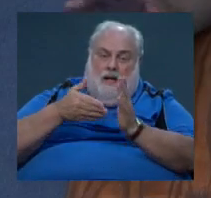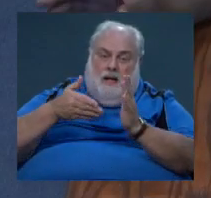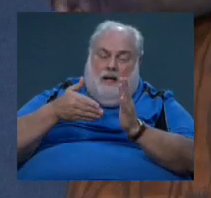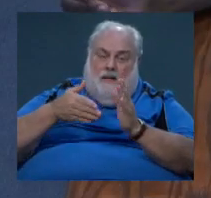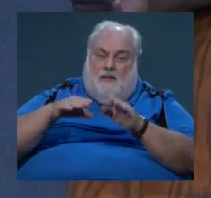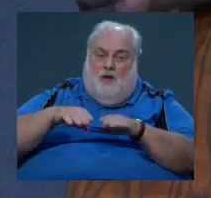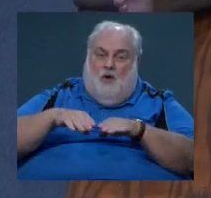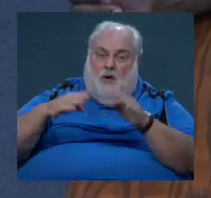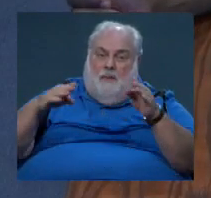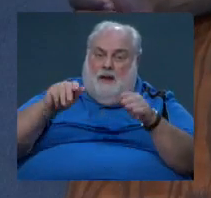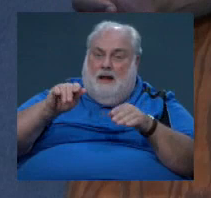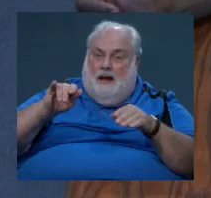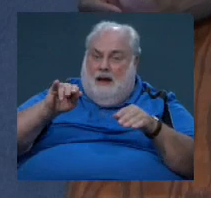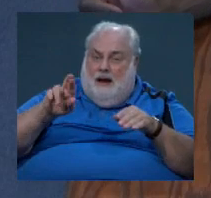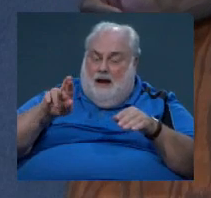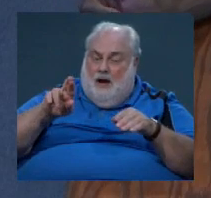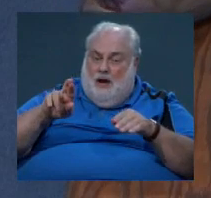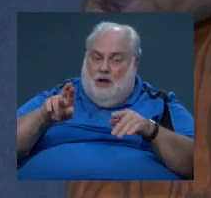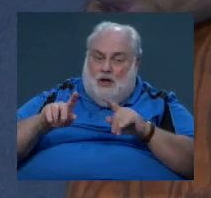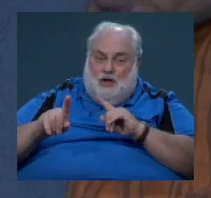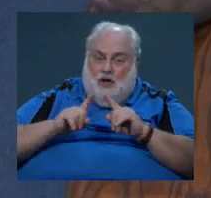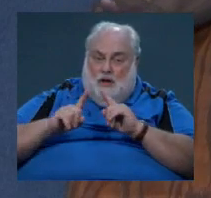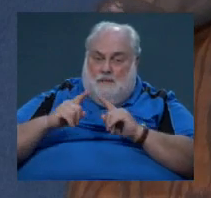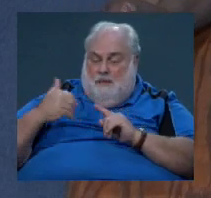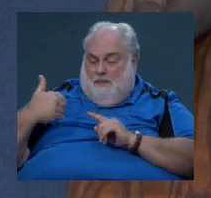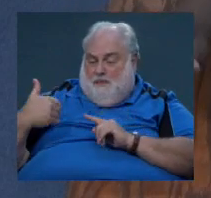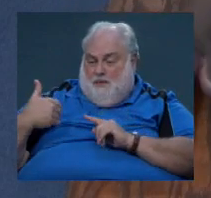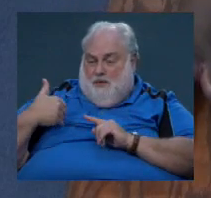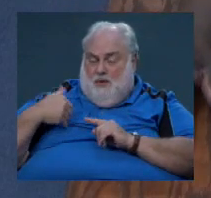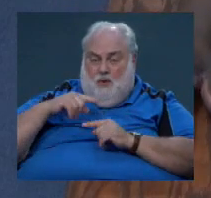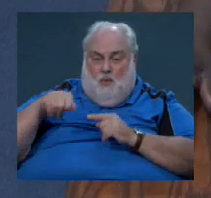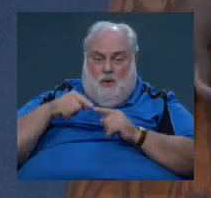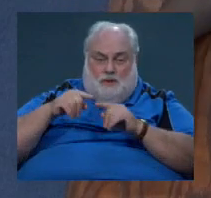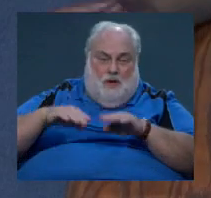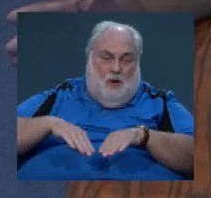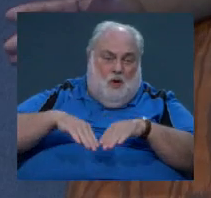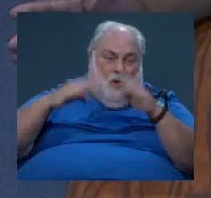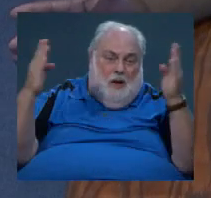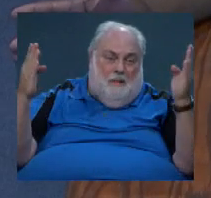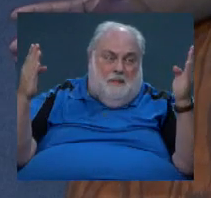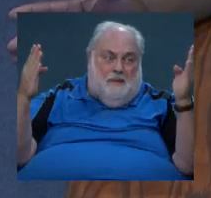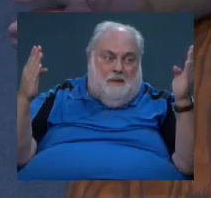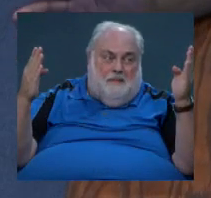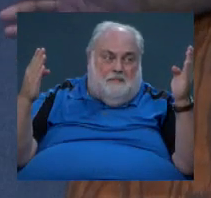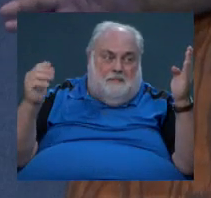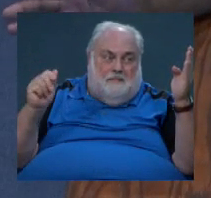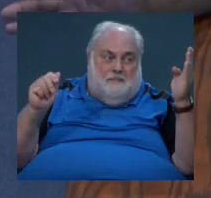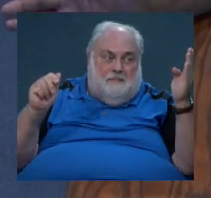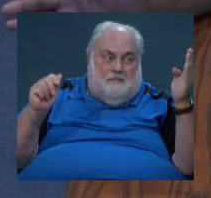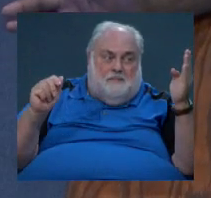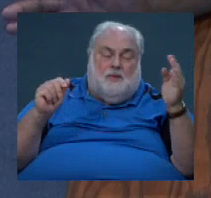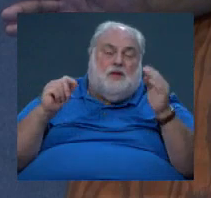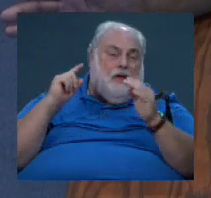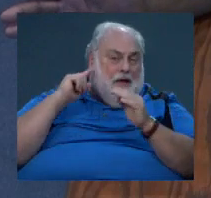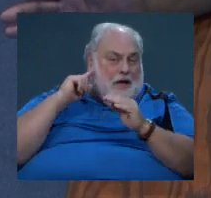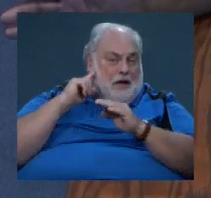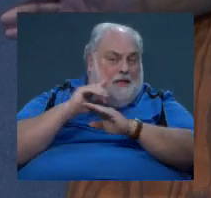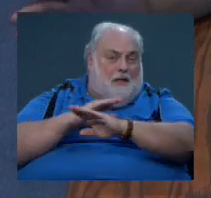the open air that you spoke of earlier. When she opened it up, you could hear the